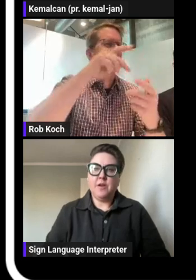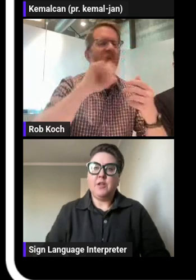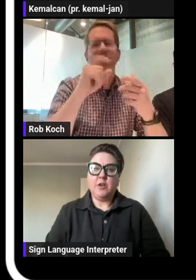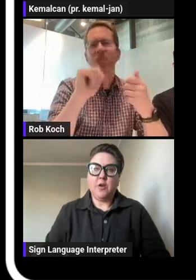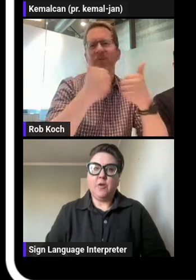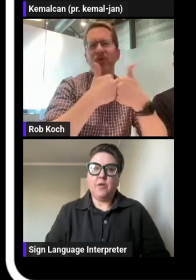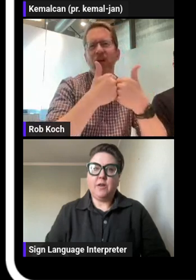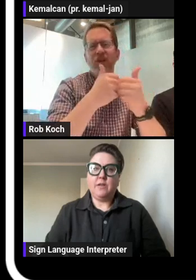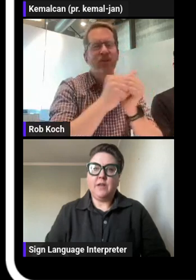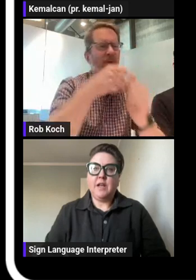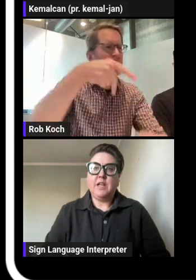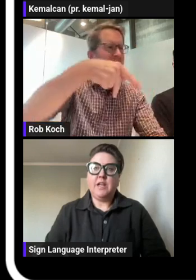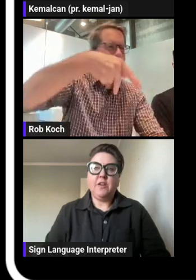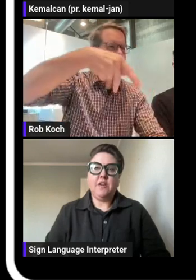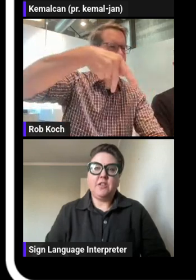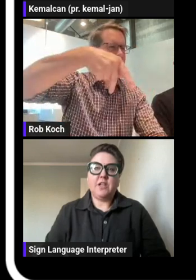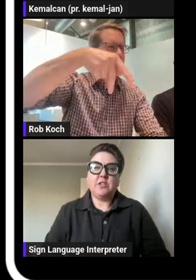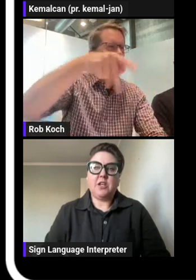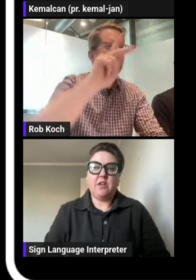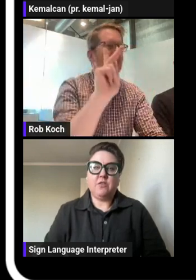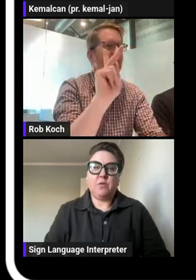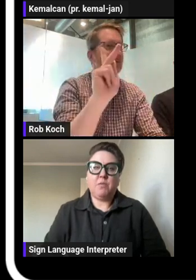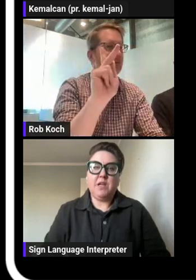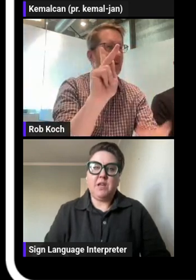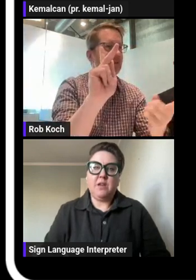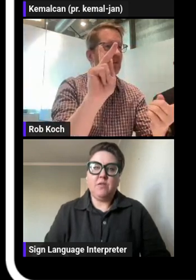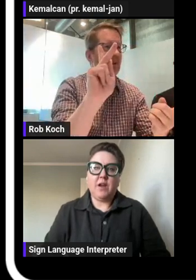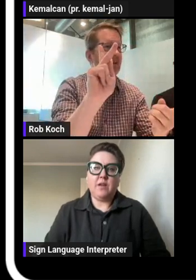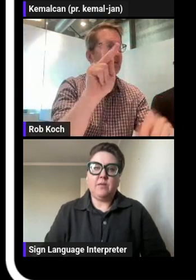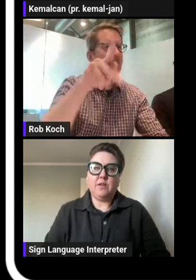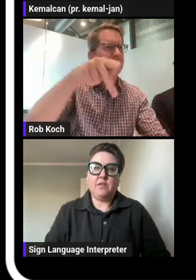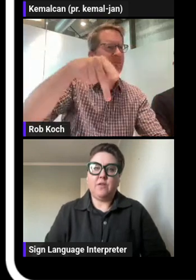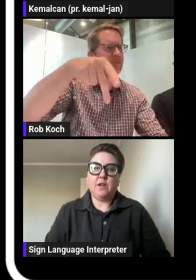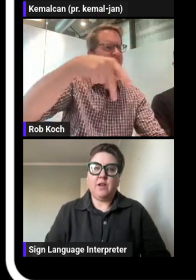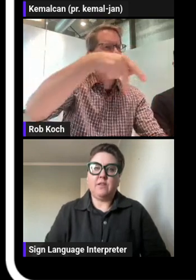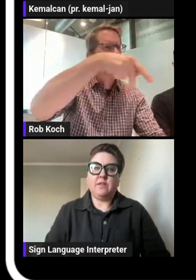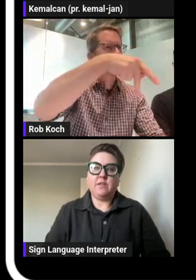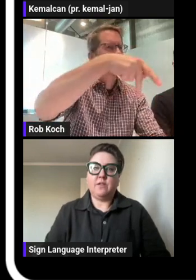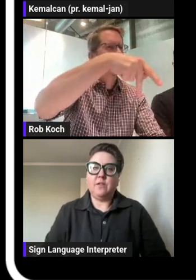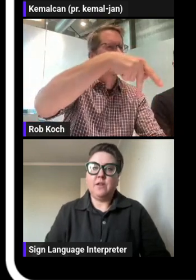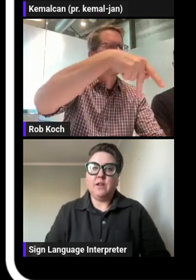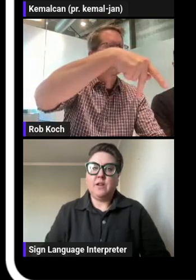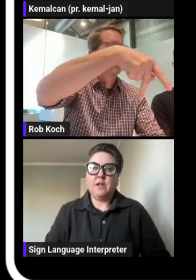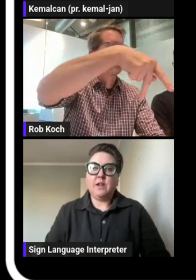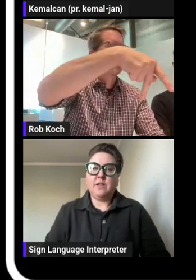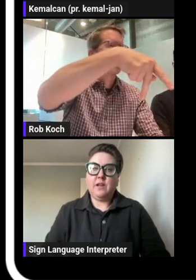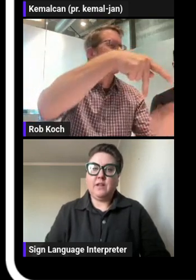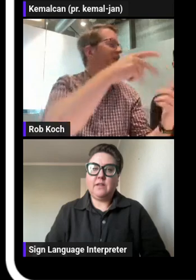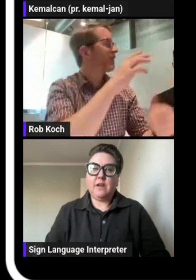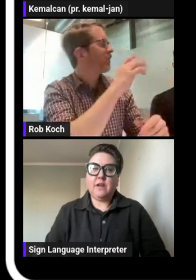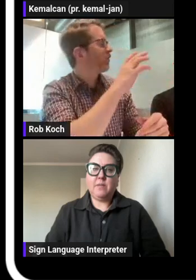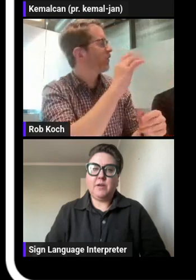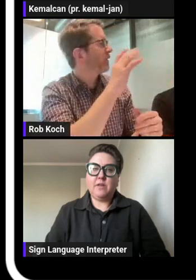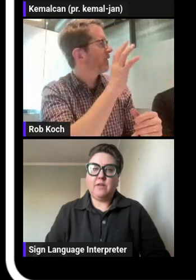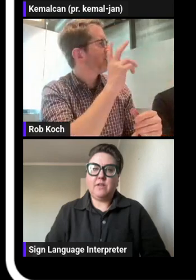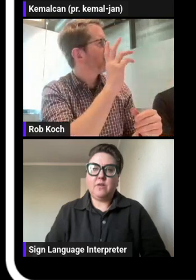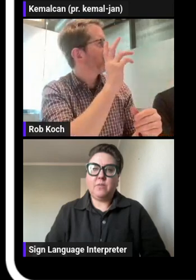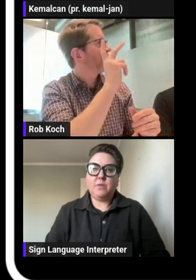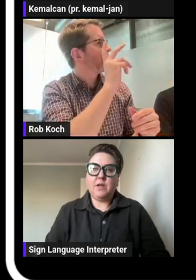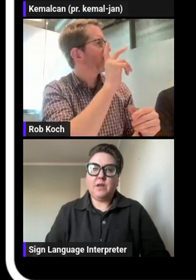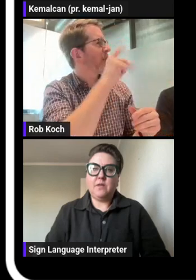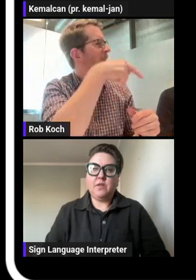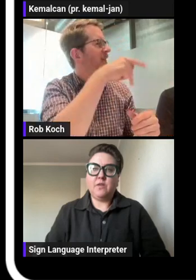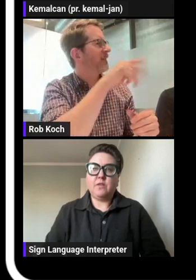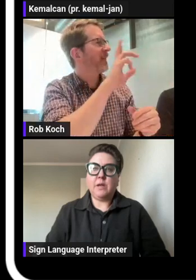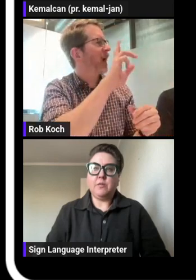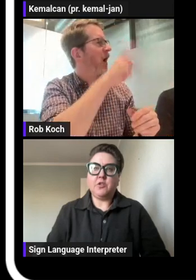M, you know, it has a challenge with P, right? It's showing N still. It gets K, but it doesn't show